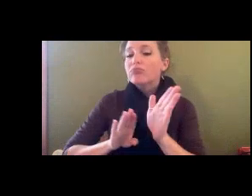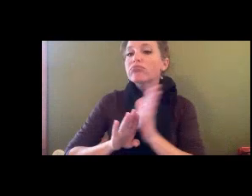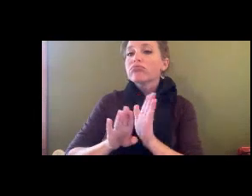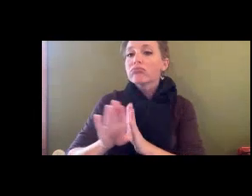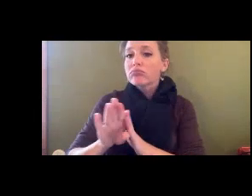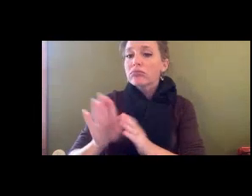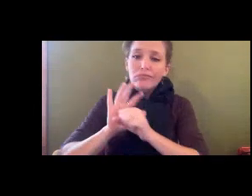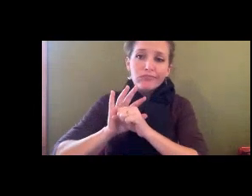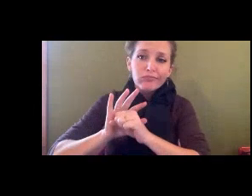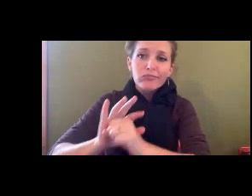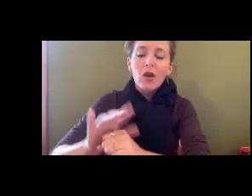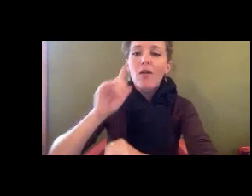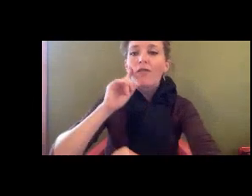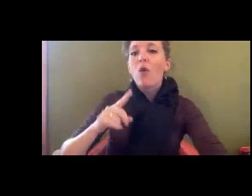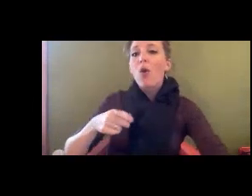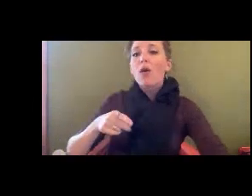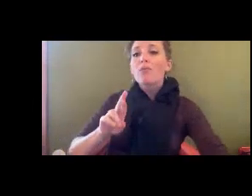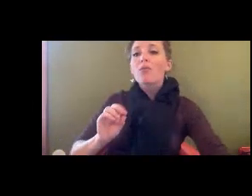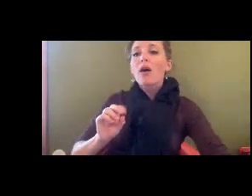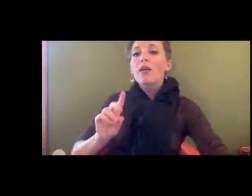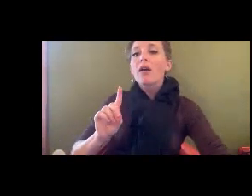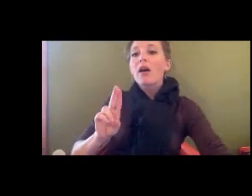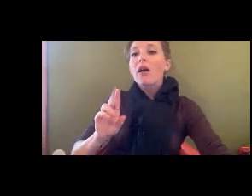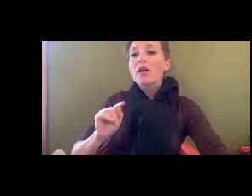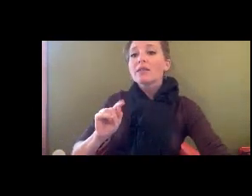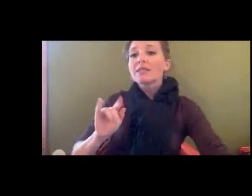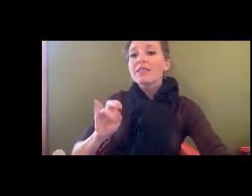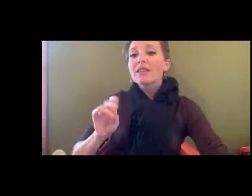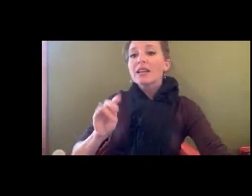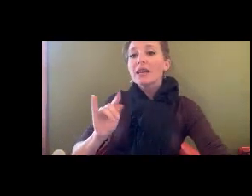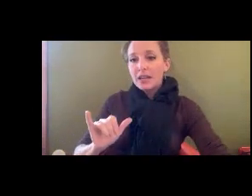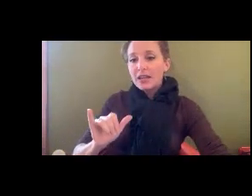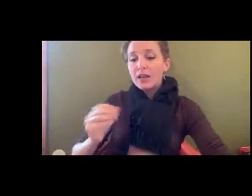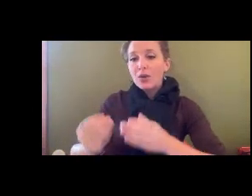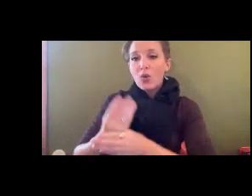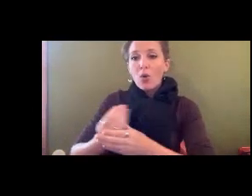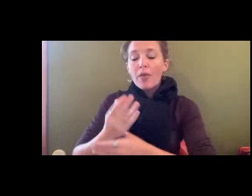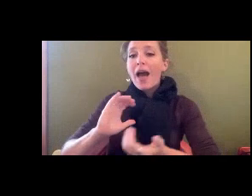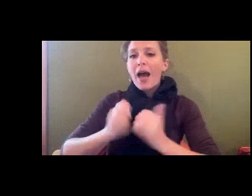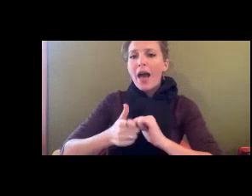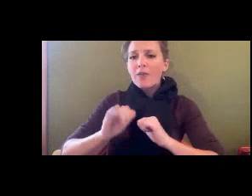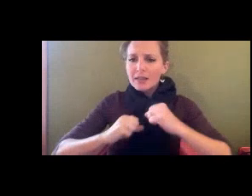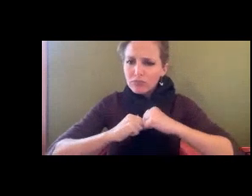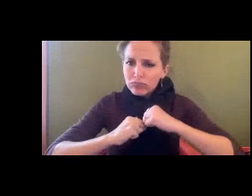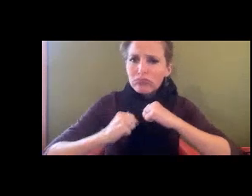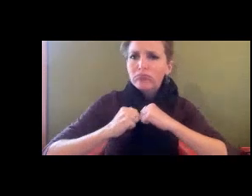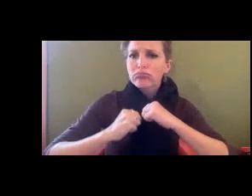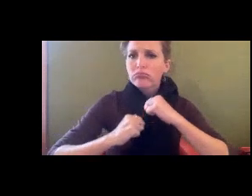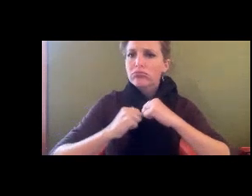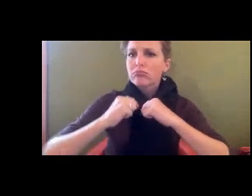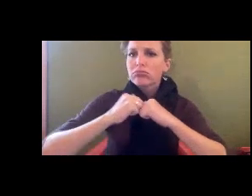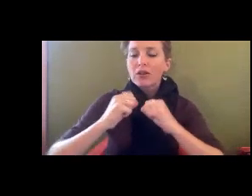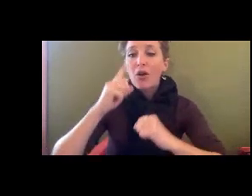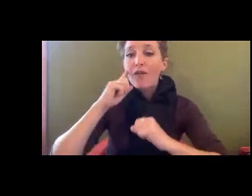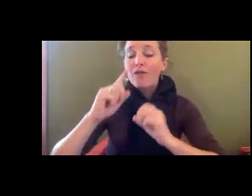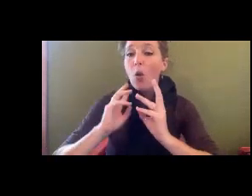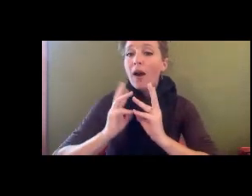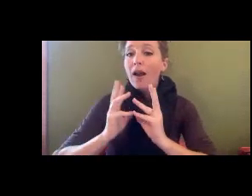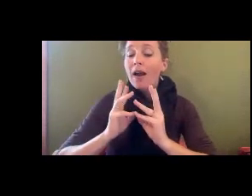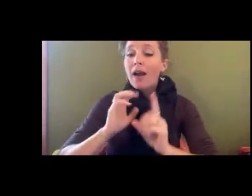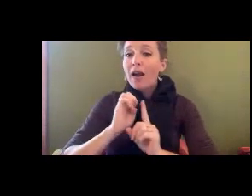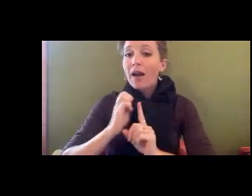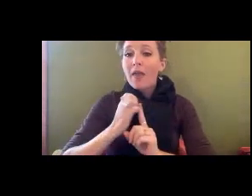of productivity growth, and also how that is a foundation for climate smart agriculture.